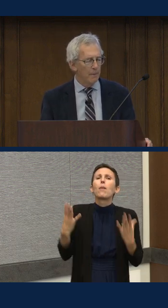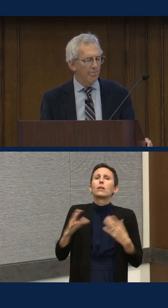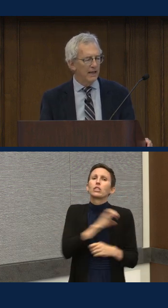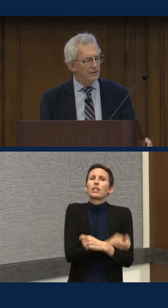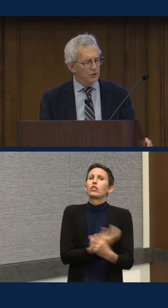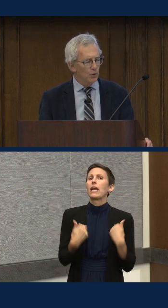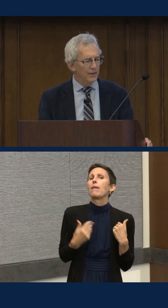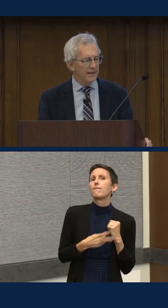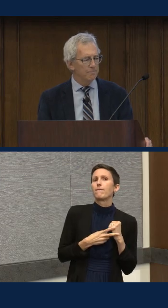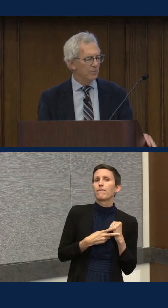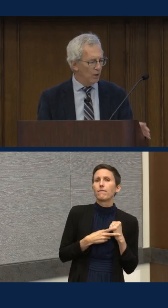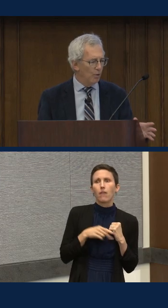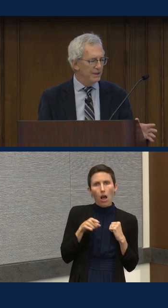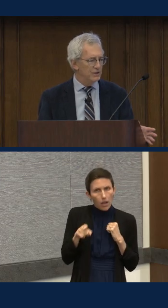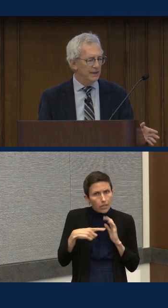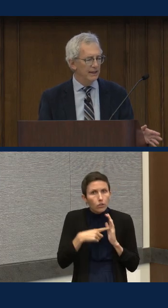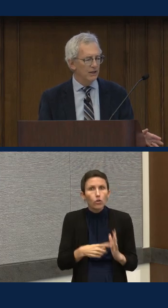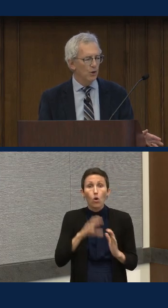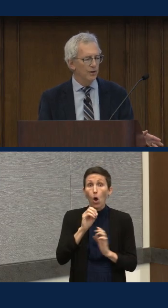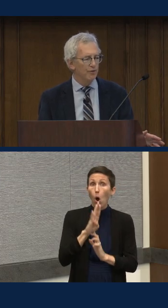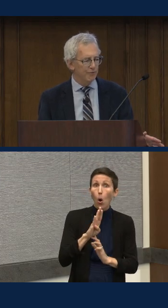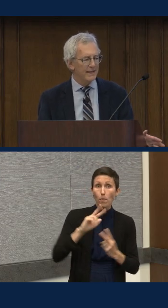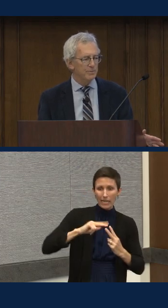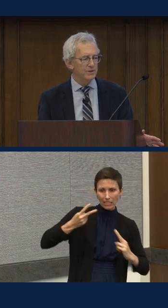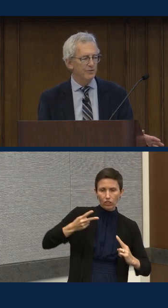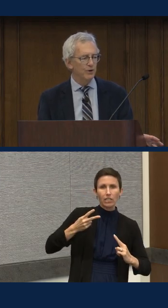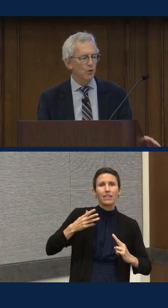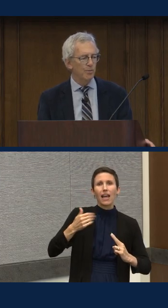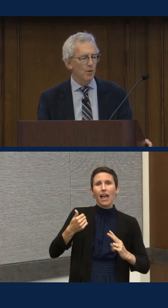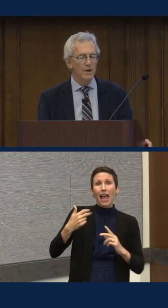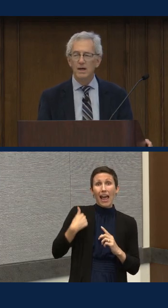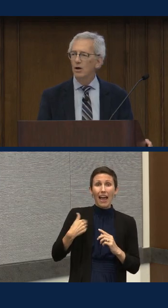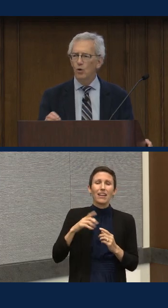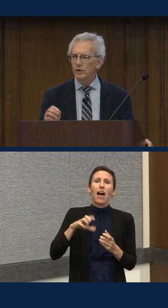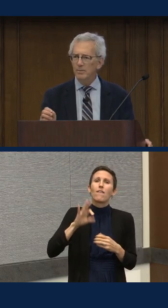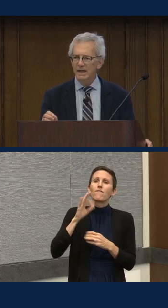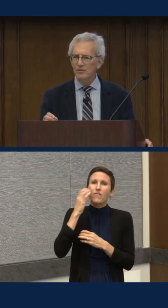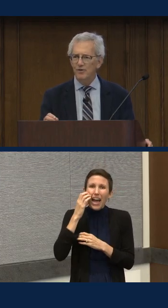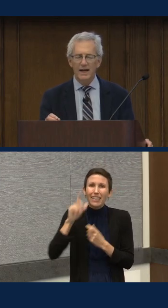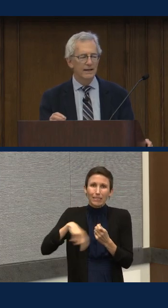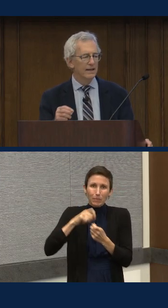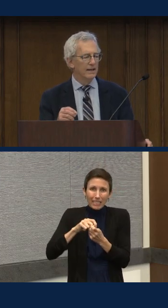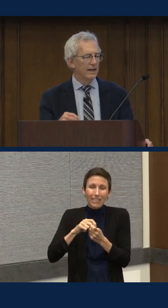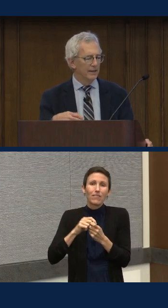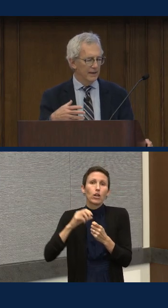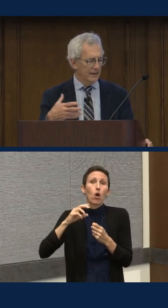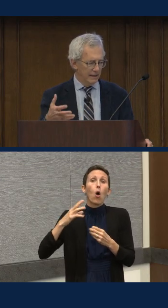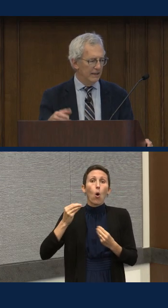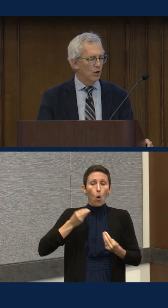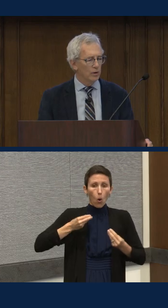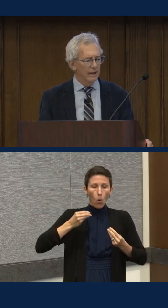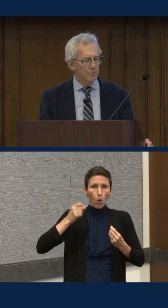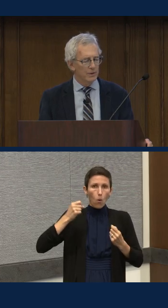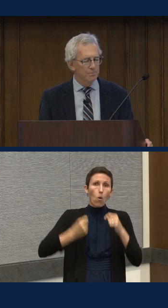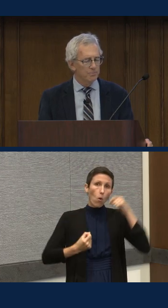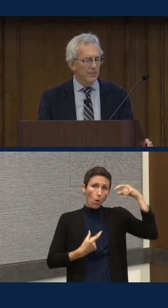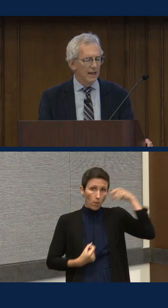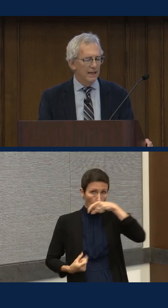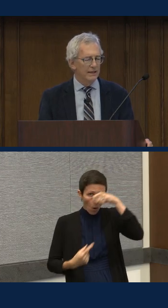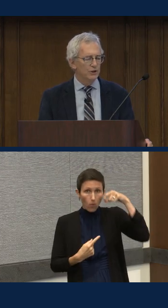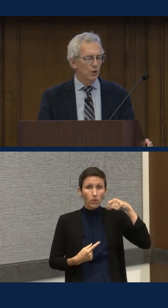board. He showed that the OB gene encoded a fat-specific hormone only made in fat that he called